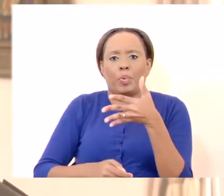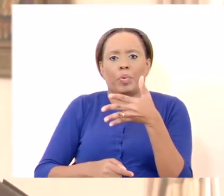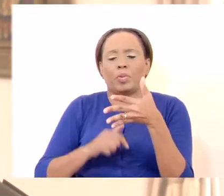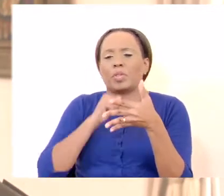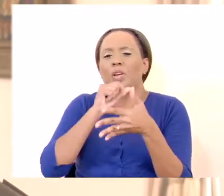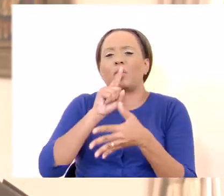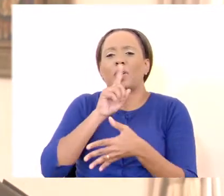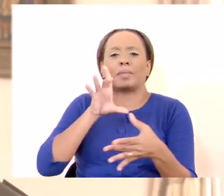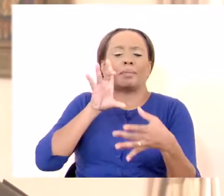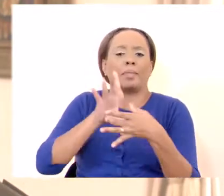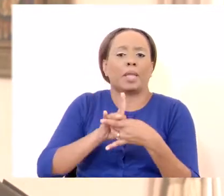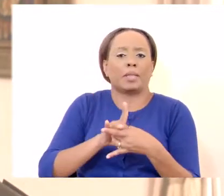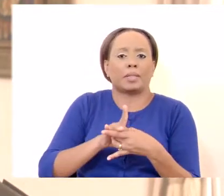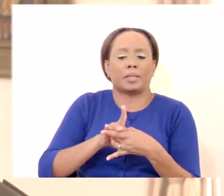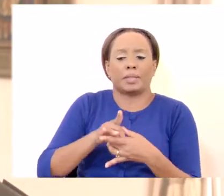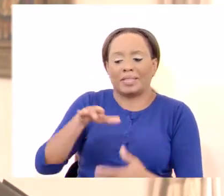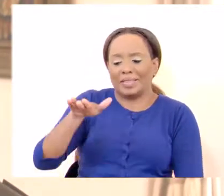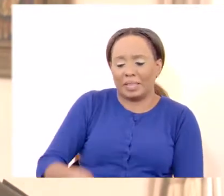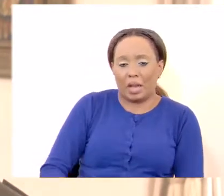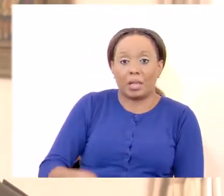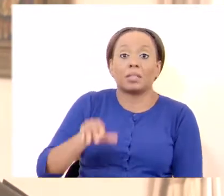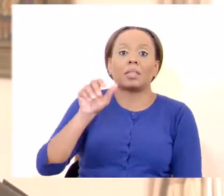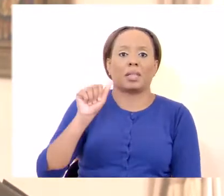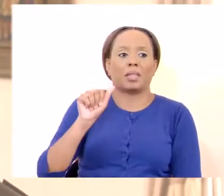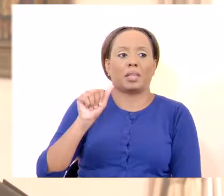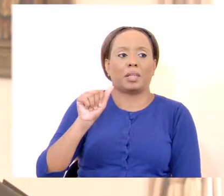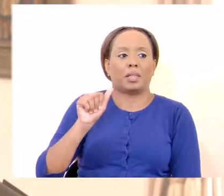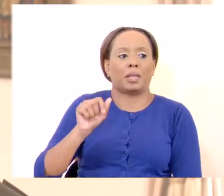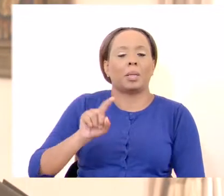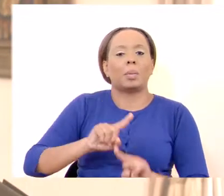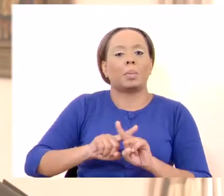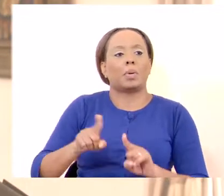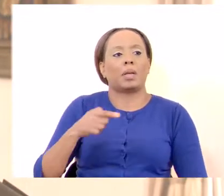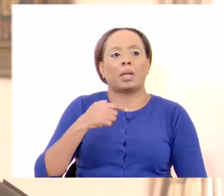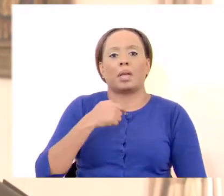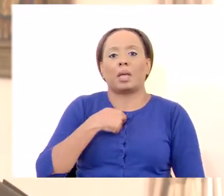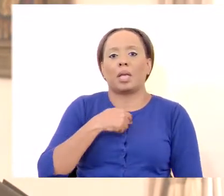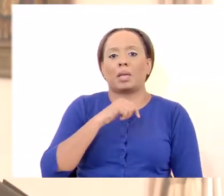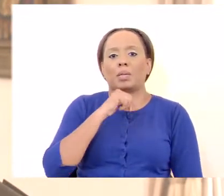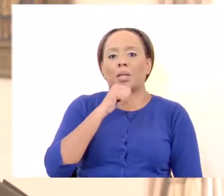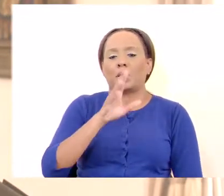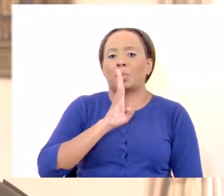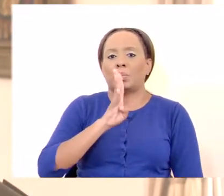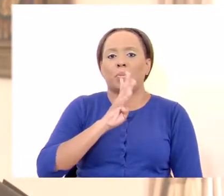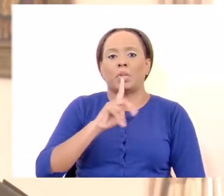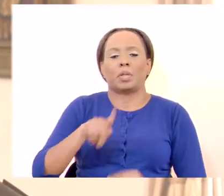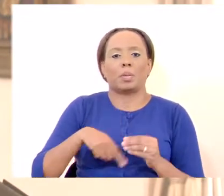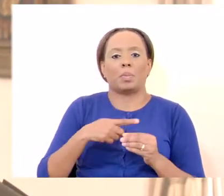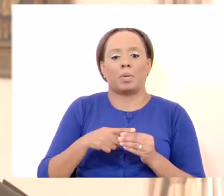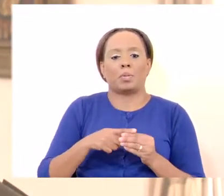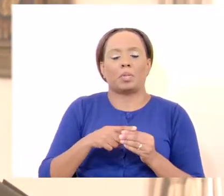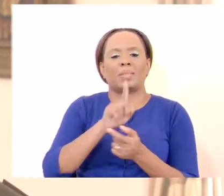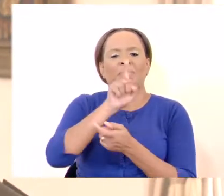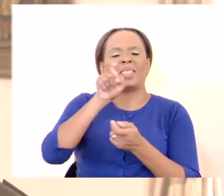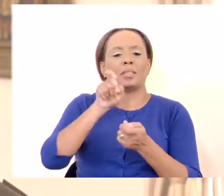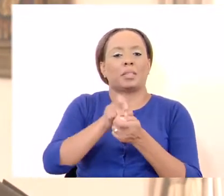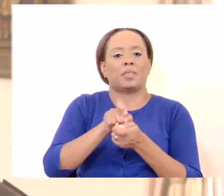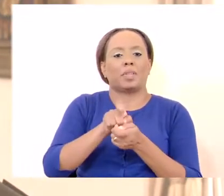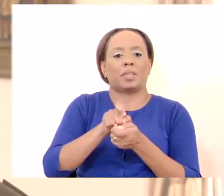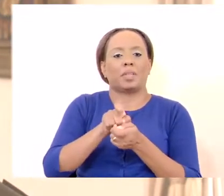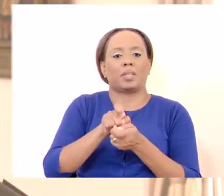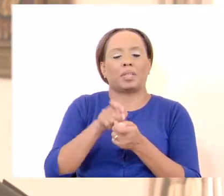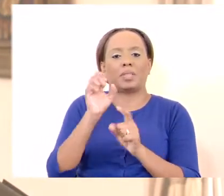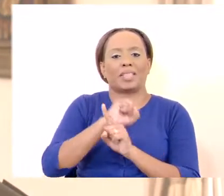and good medical ethics, I will not speak about the individual case, other than to say